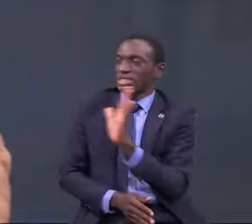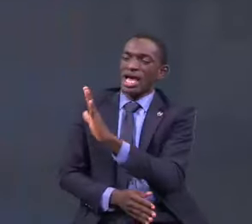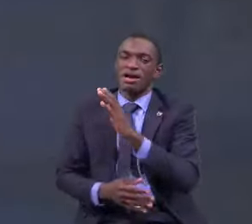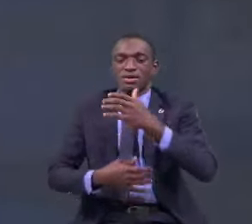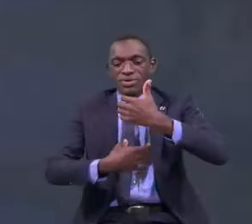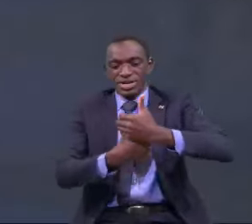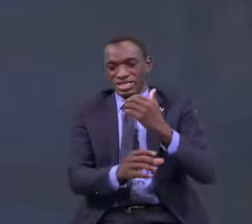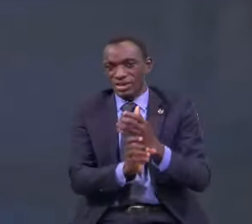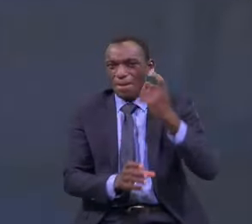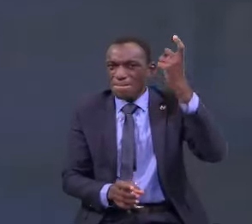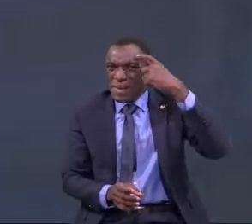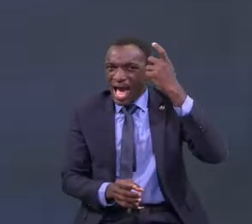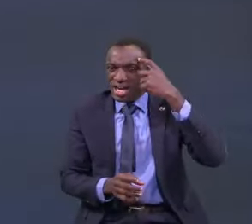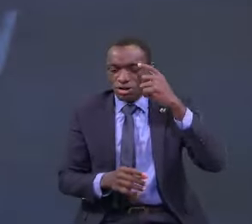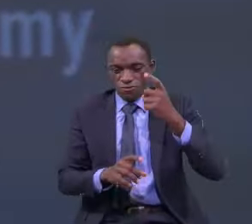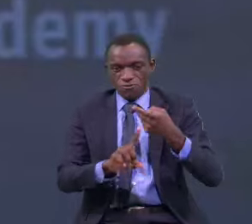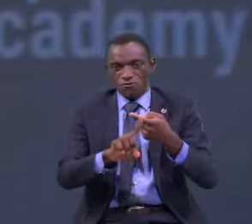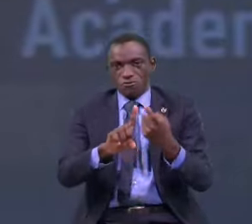producing.